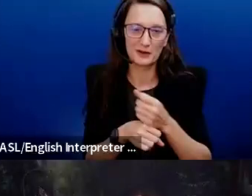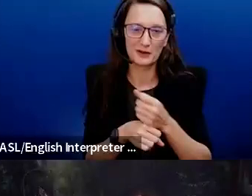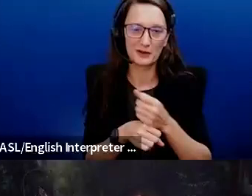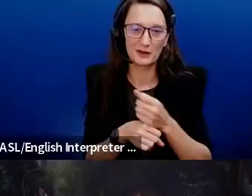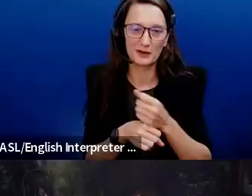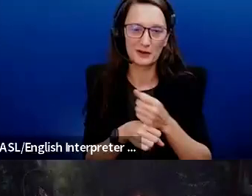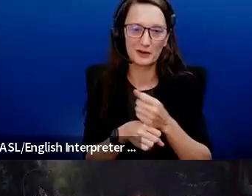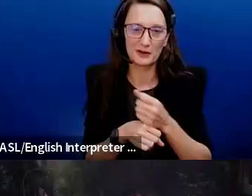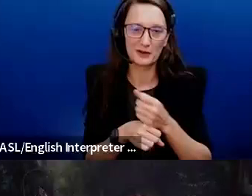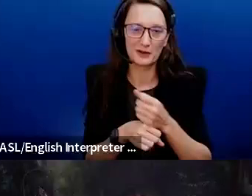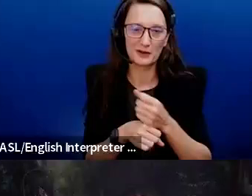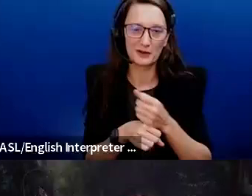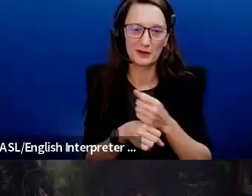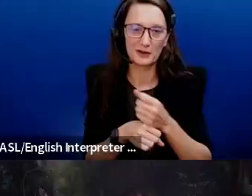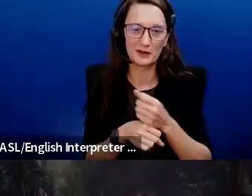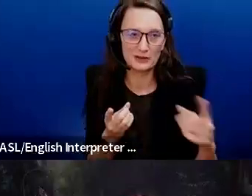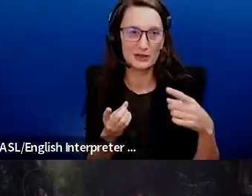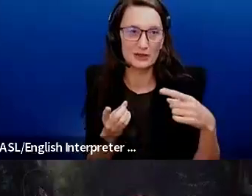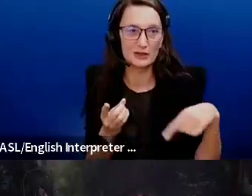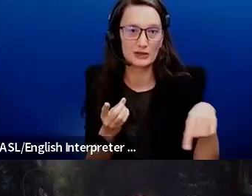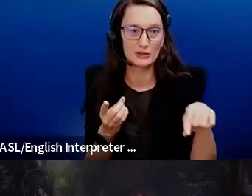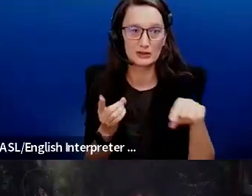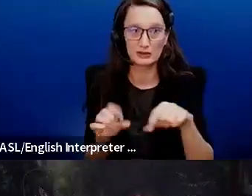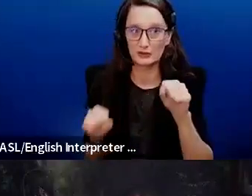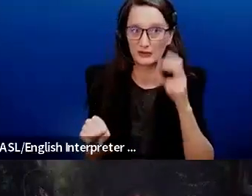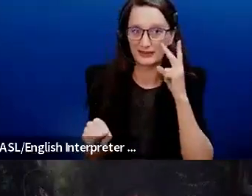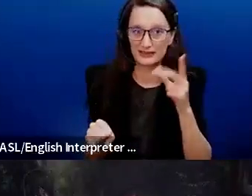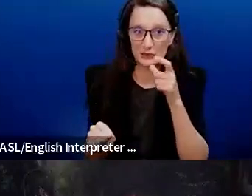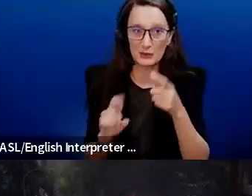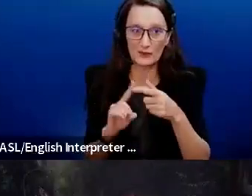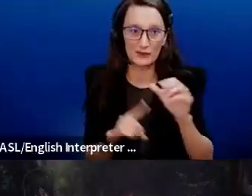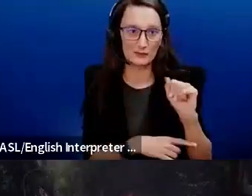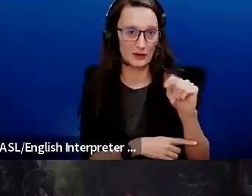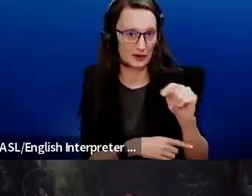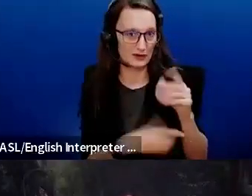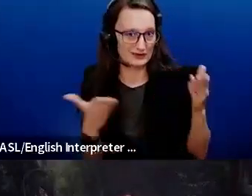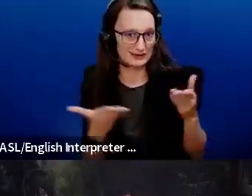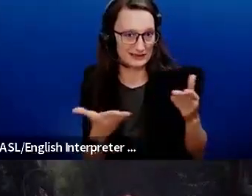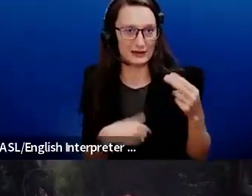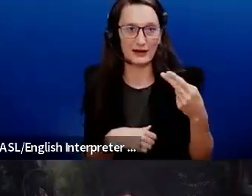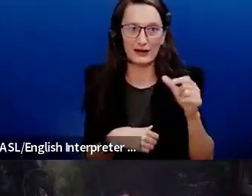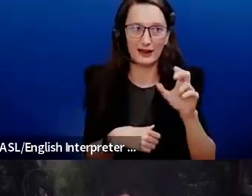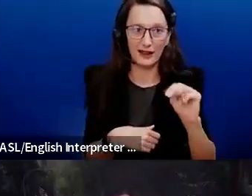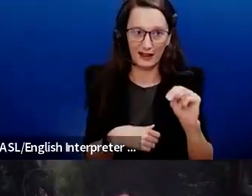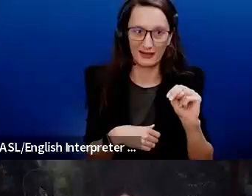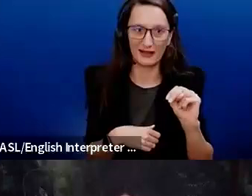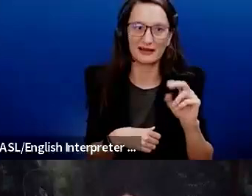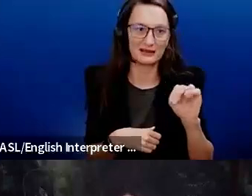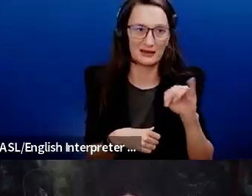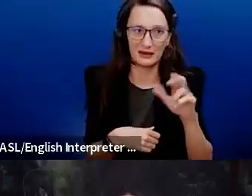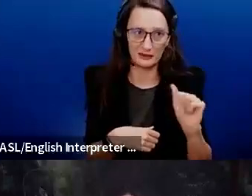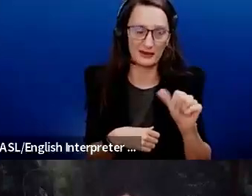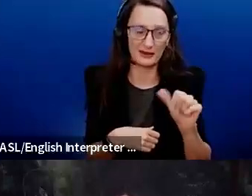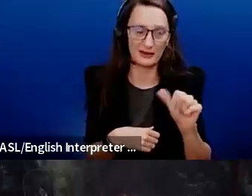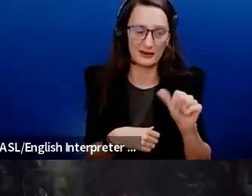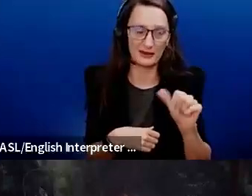introductions so that you guys can see who from Alta is on. And then Helen Neary, one of our other community services managers,